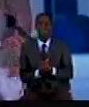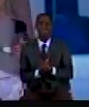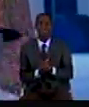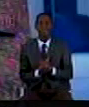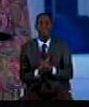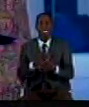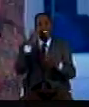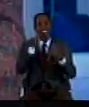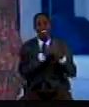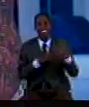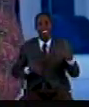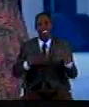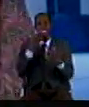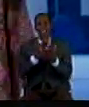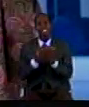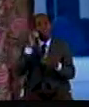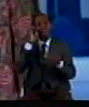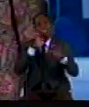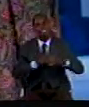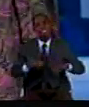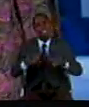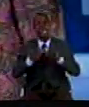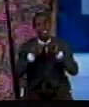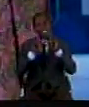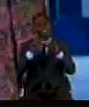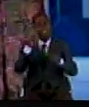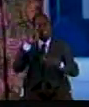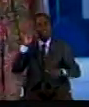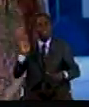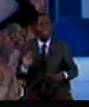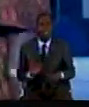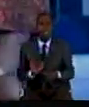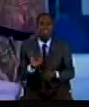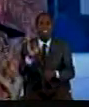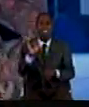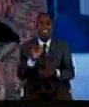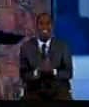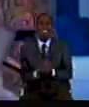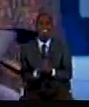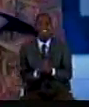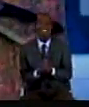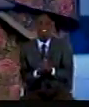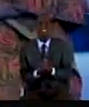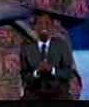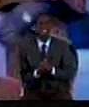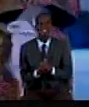Oh, for the Lord is good, and his mercy endureth forever.